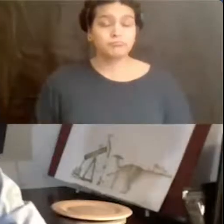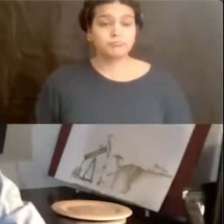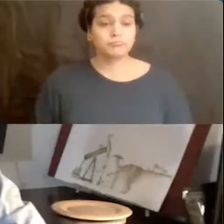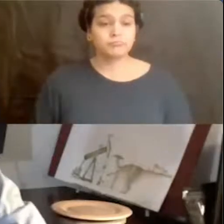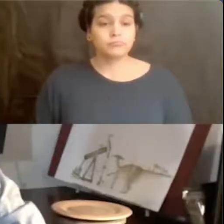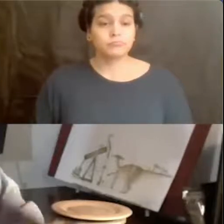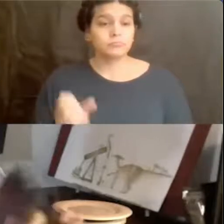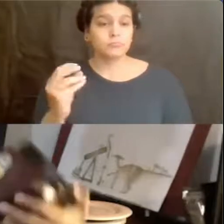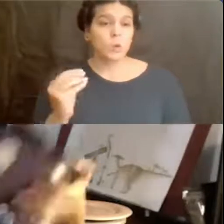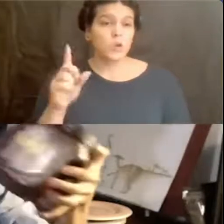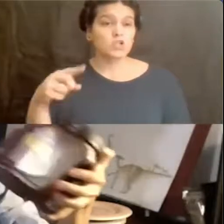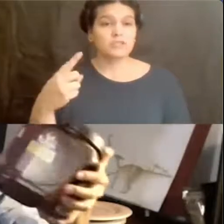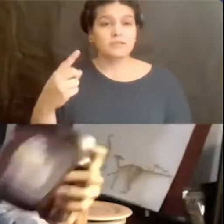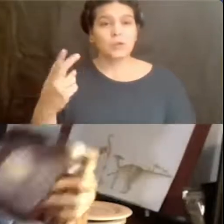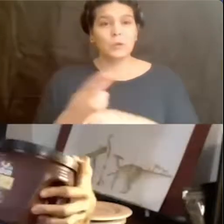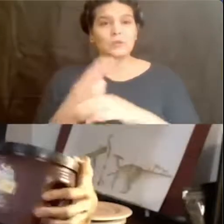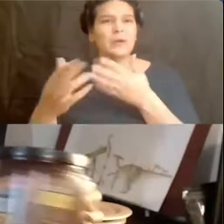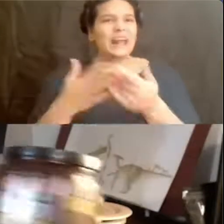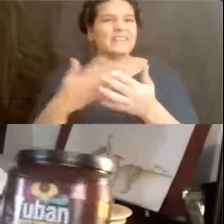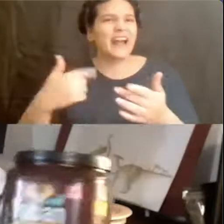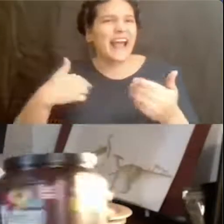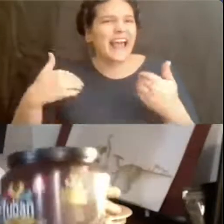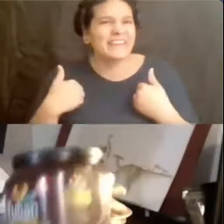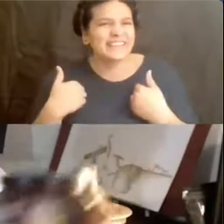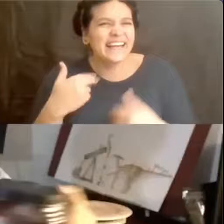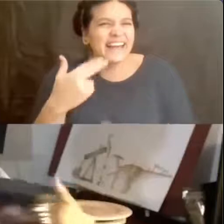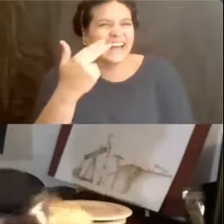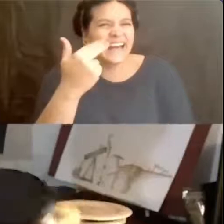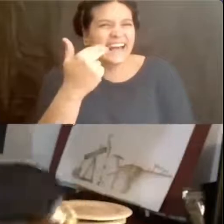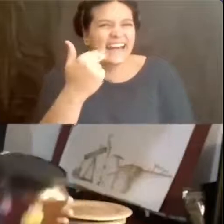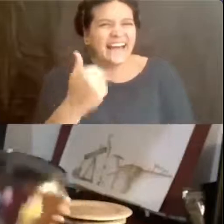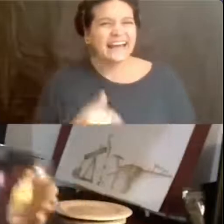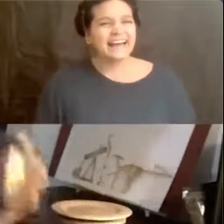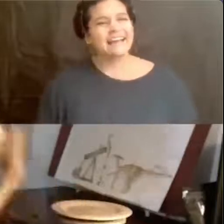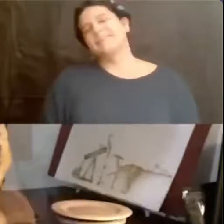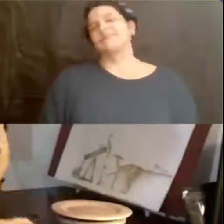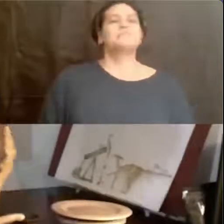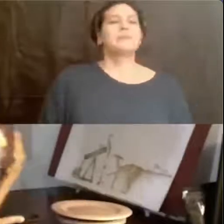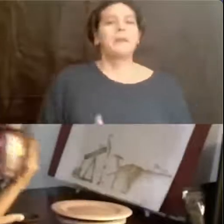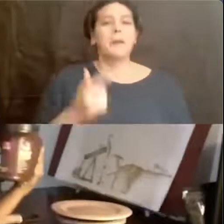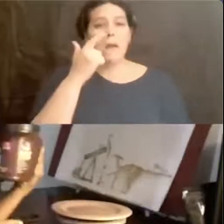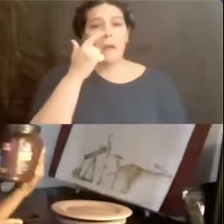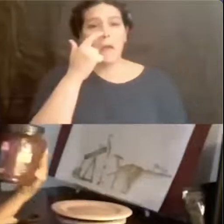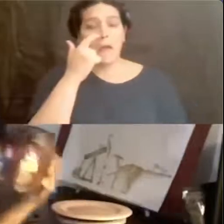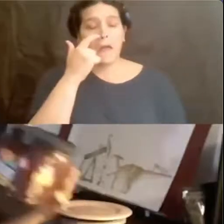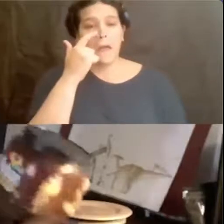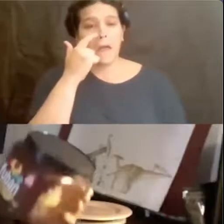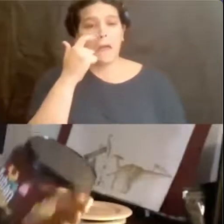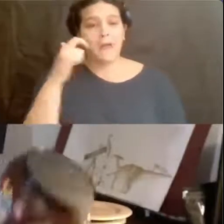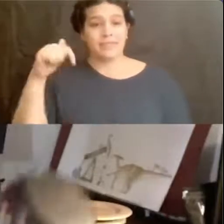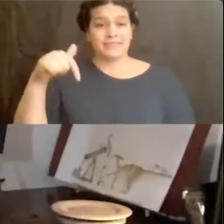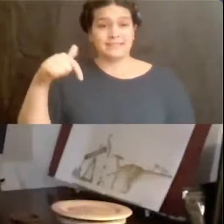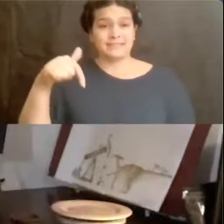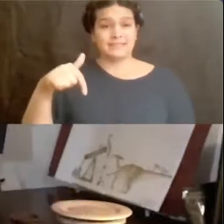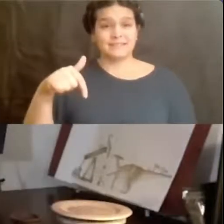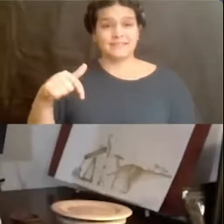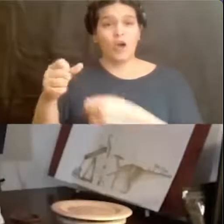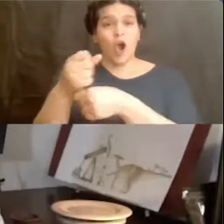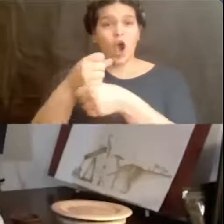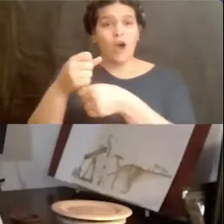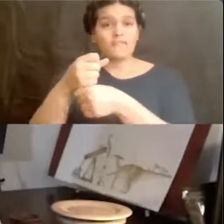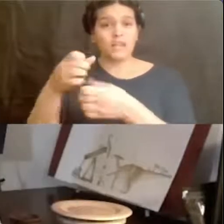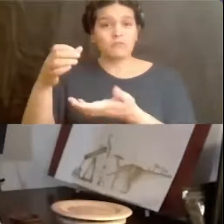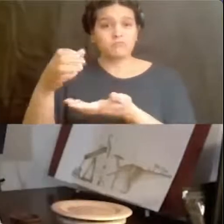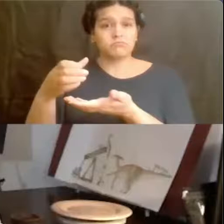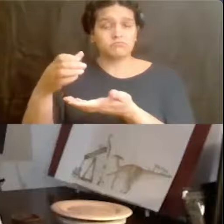so I kind of just use whatever I have around. This is what I use for my pottery when I do my pottery. That'll